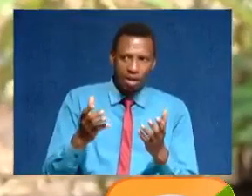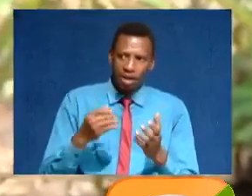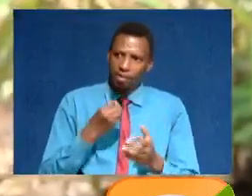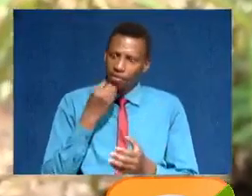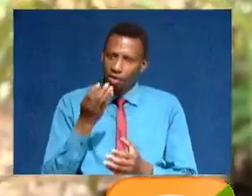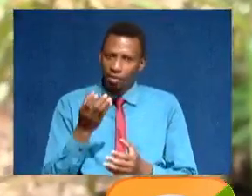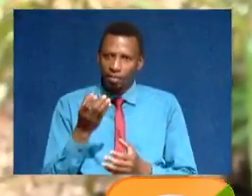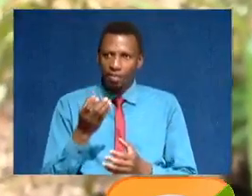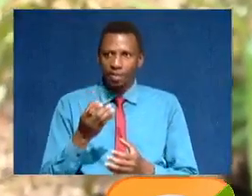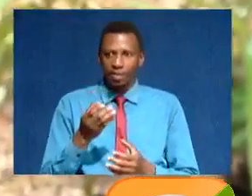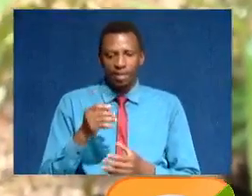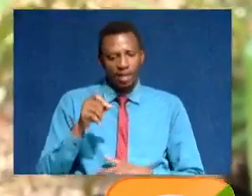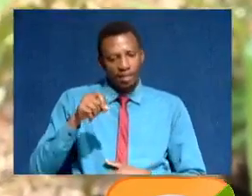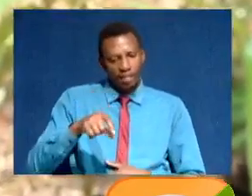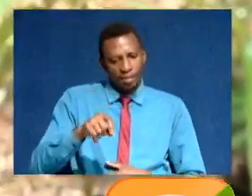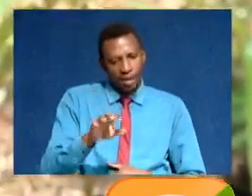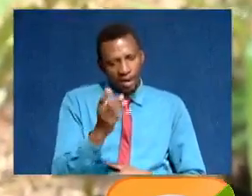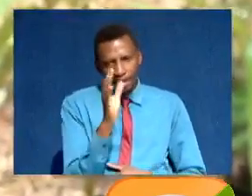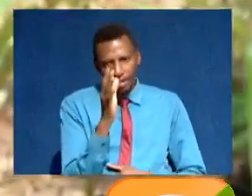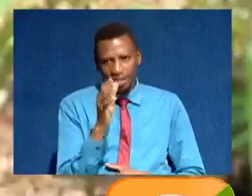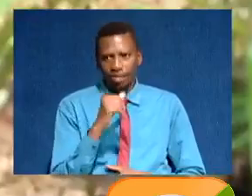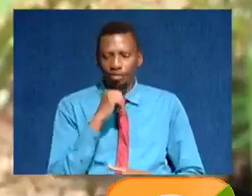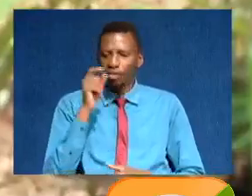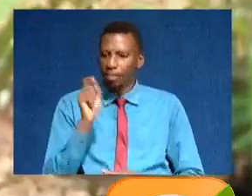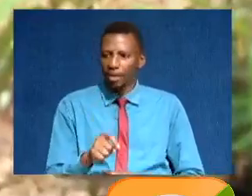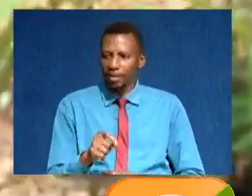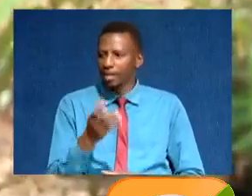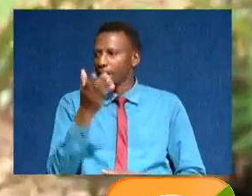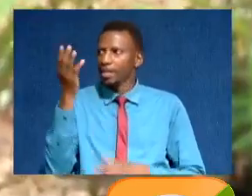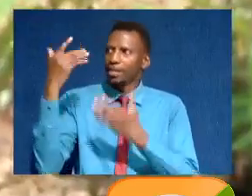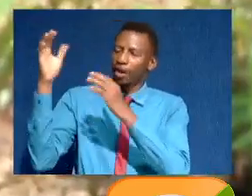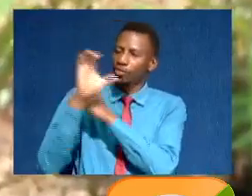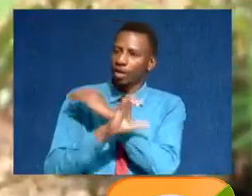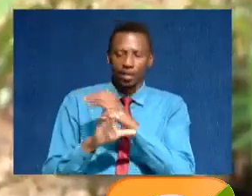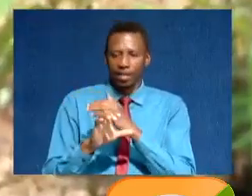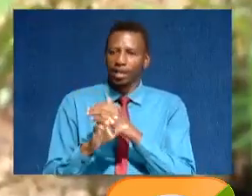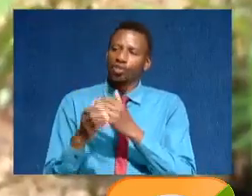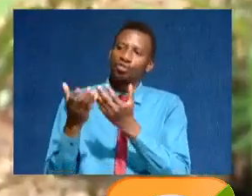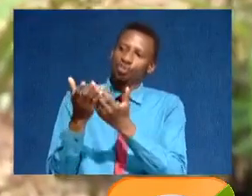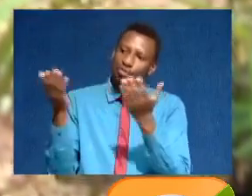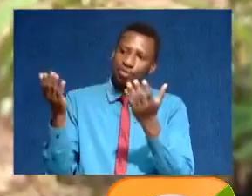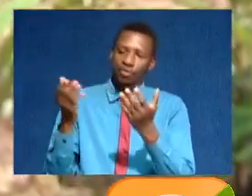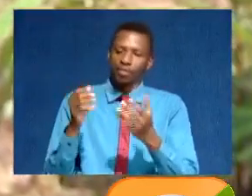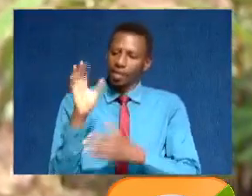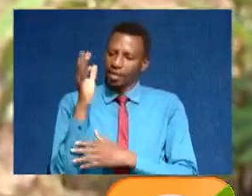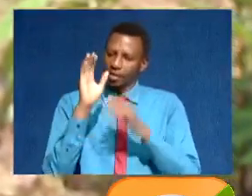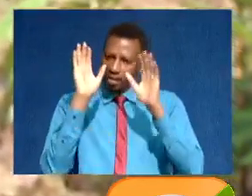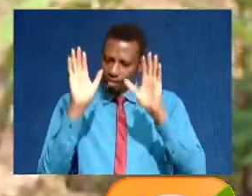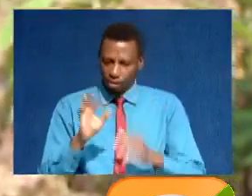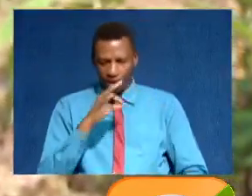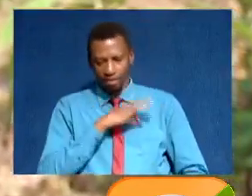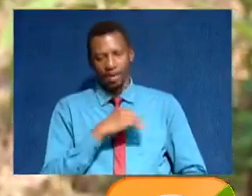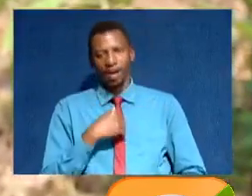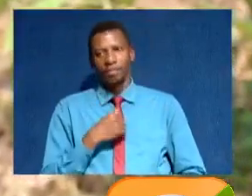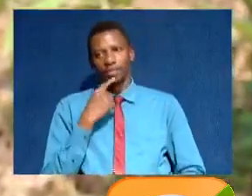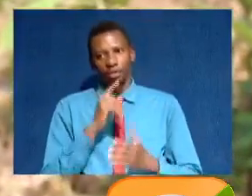nikamwambia, si miti wanapanda tu, hata si lazima miti ikuwe tu na hiyo ya wazungu sijui nini. Ni pandeni tu miti, miti iko na faida zake. Wakasema